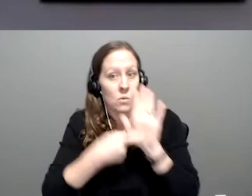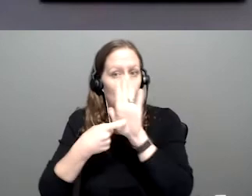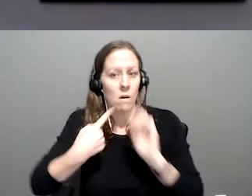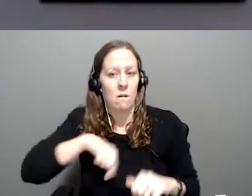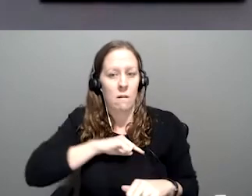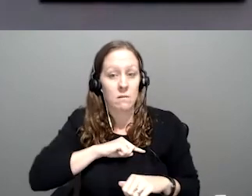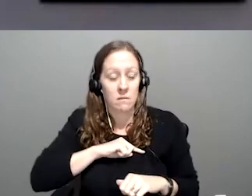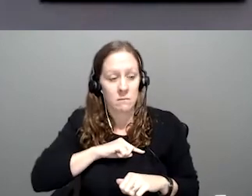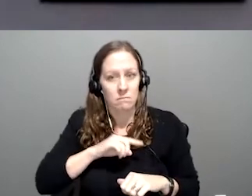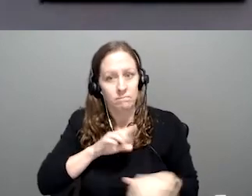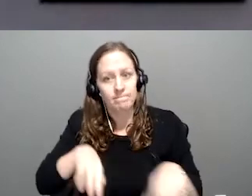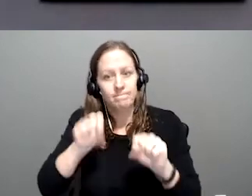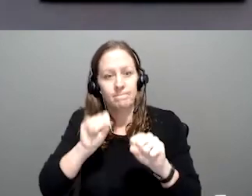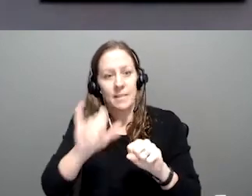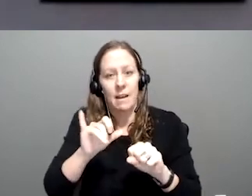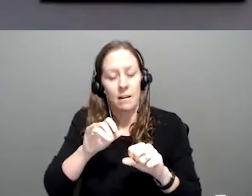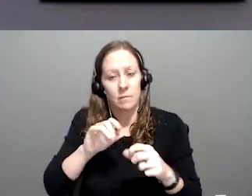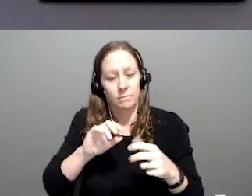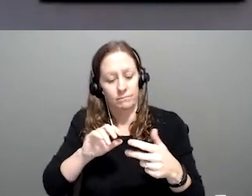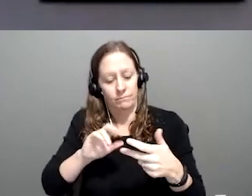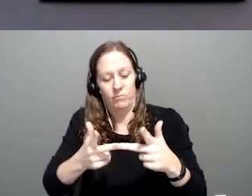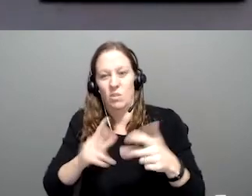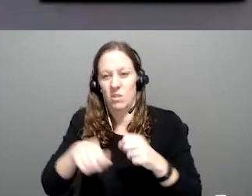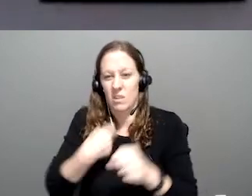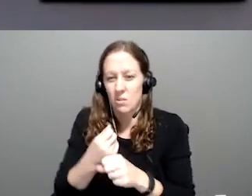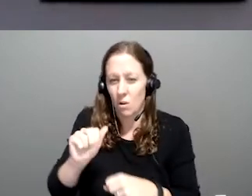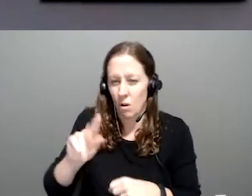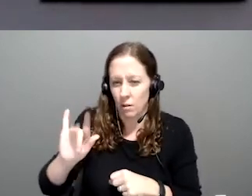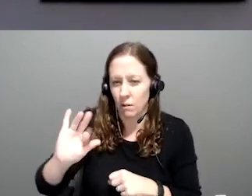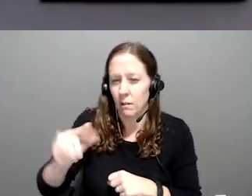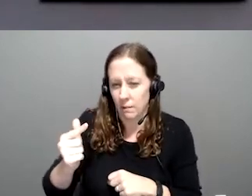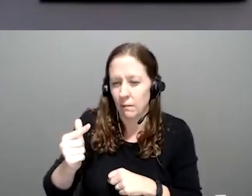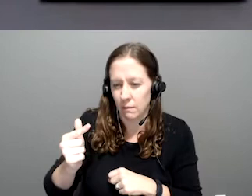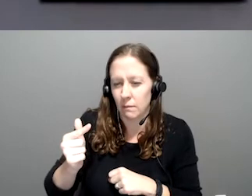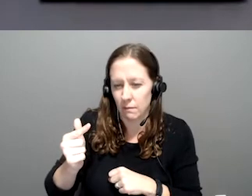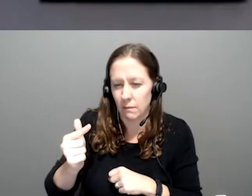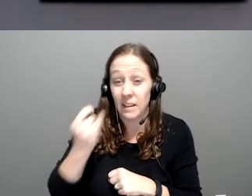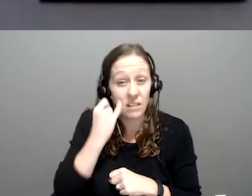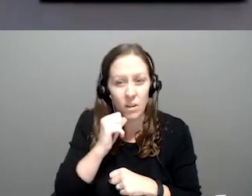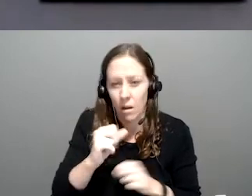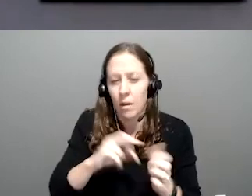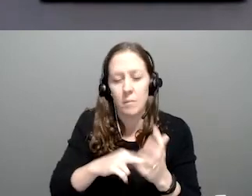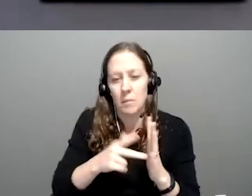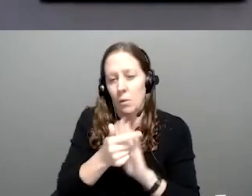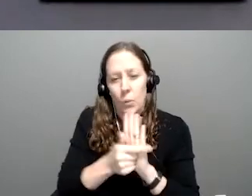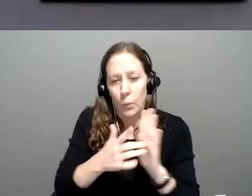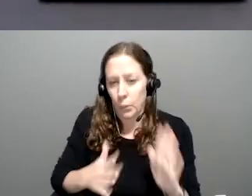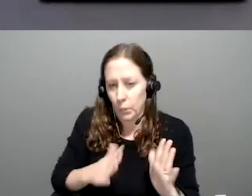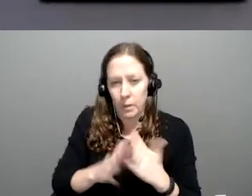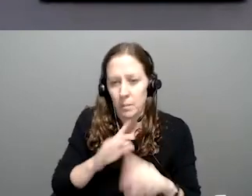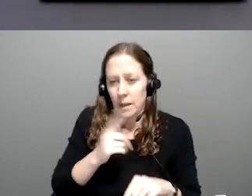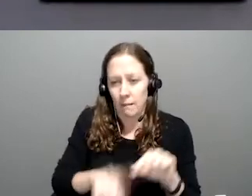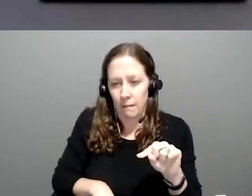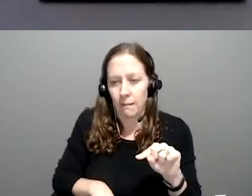to practice, that they have to go through that articling process in some form. So I think that's a big piece for